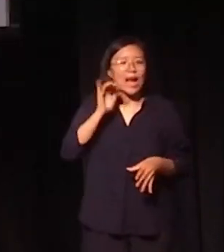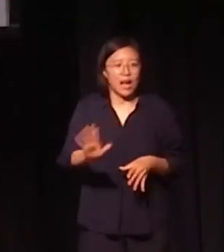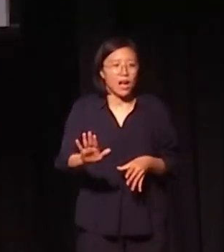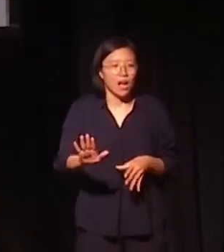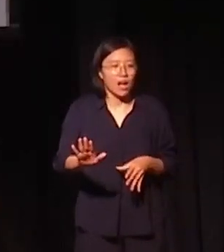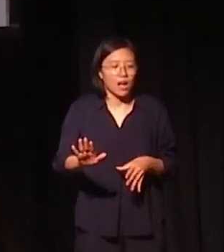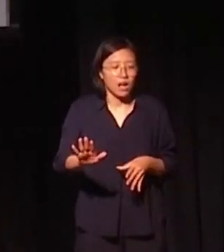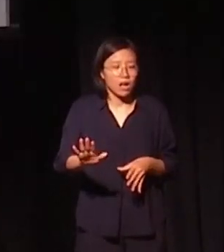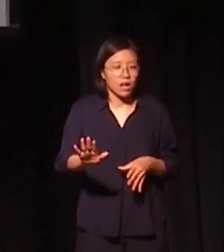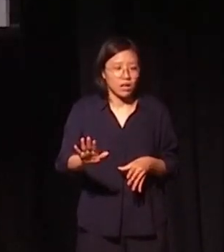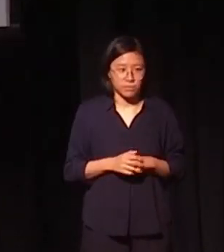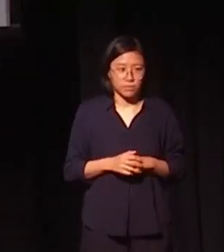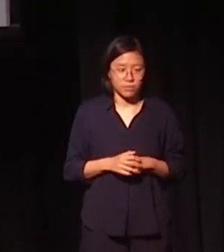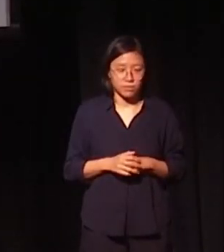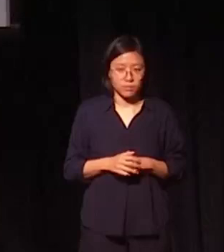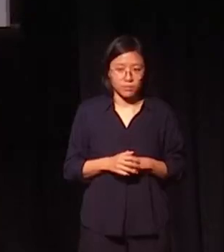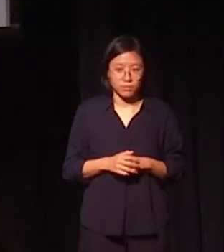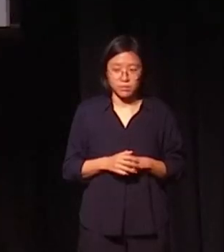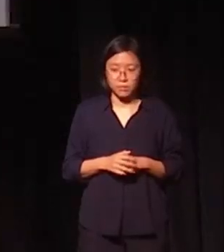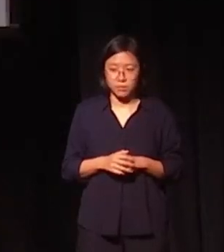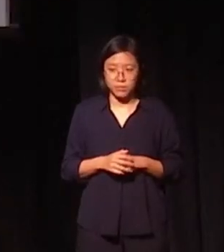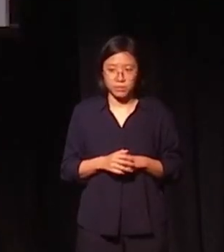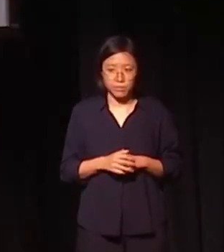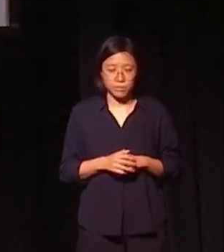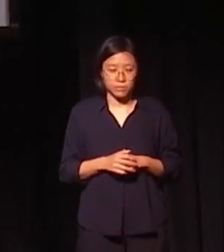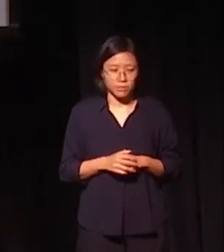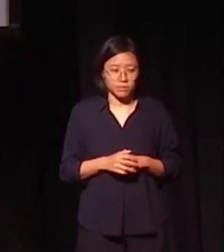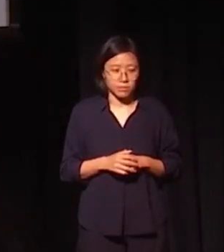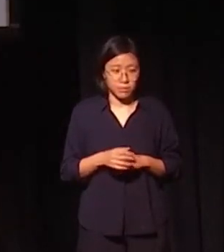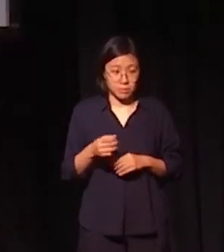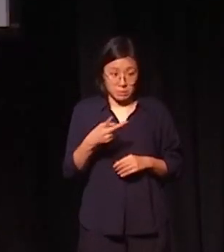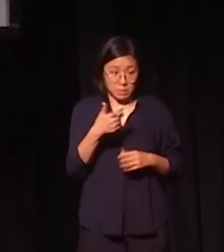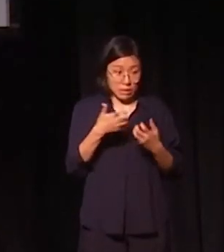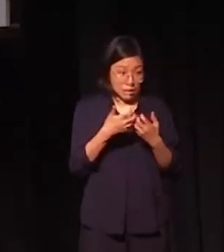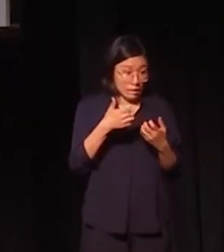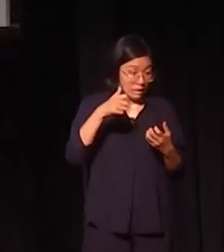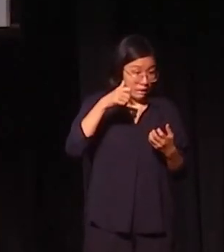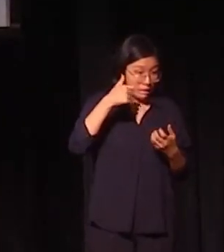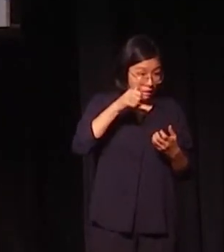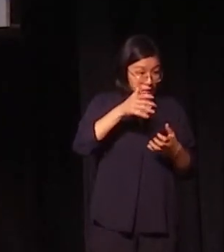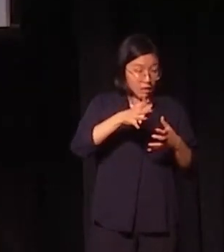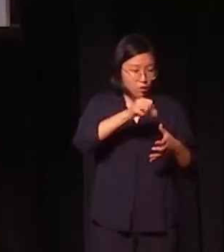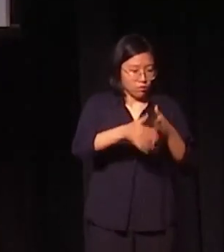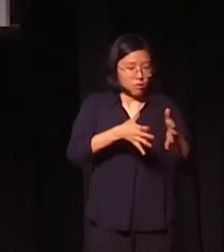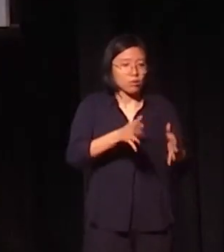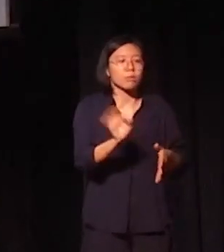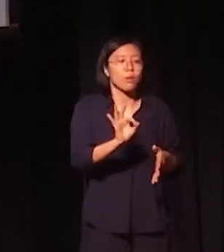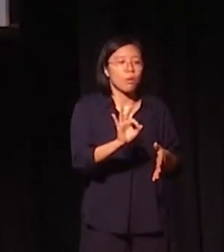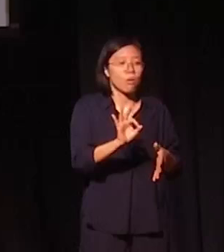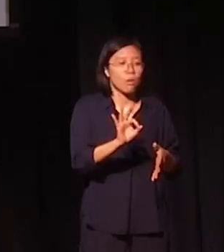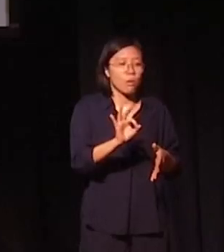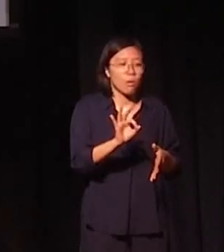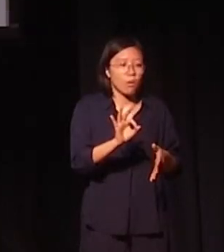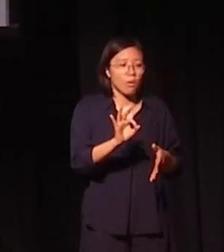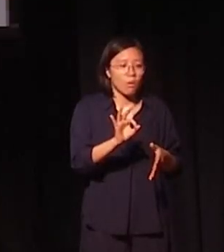use sign language for everyday communication. And the last time I checked, and that doesn't take into account, by the way, all the hearing people like myself. So I grew up with